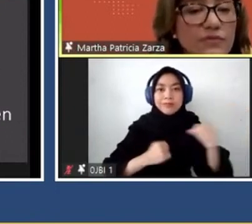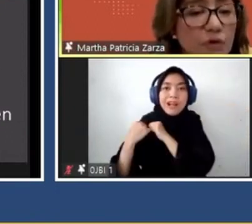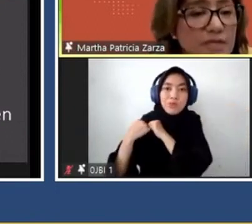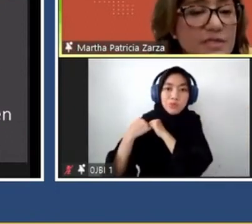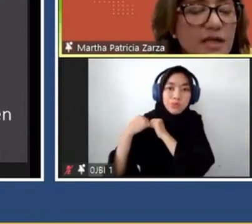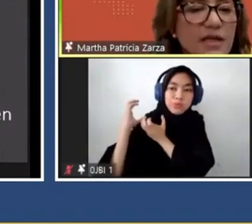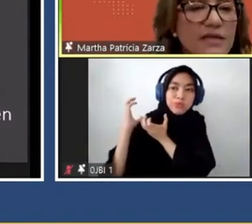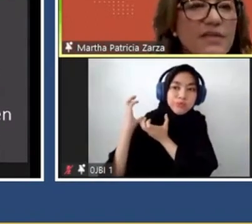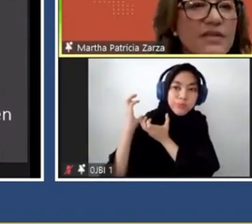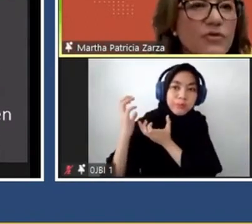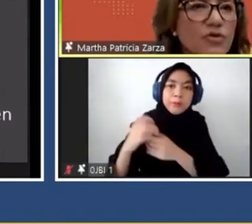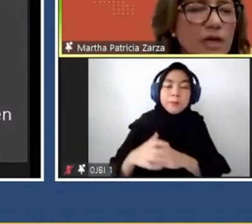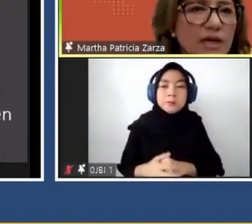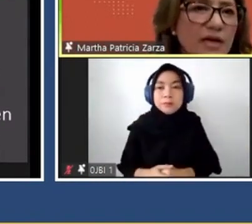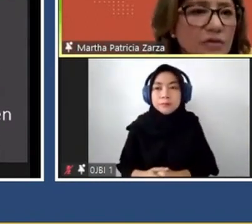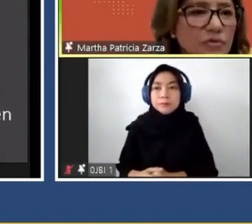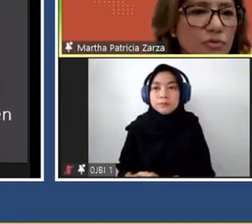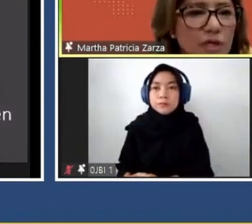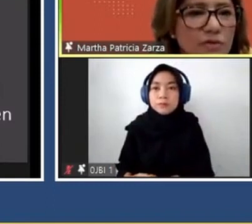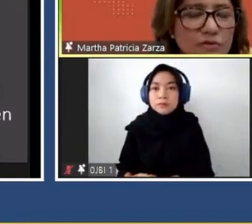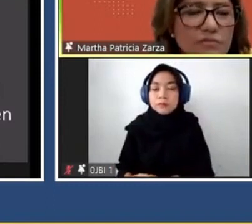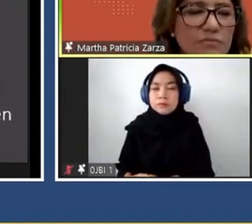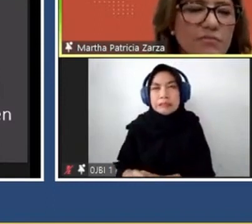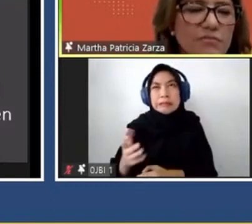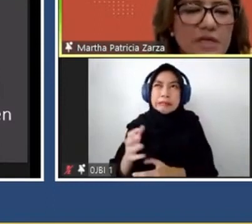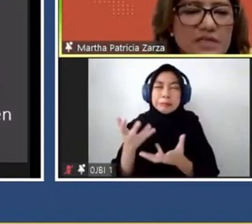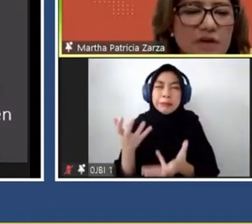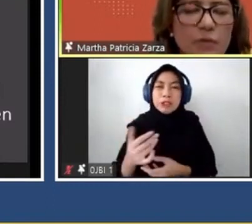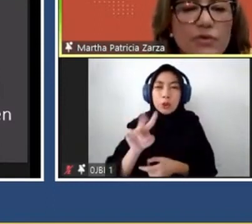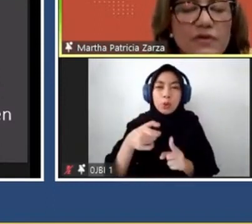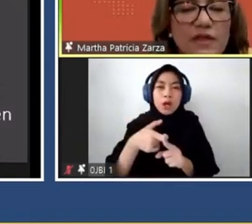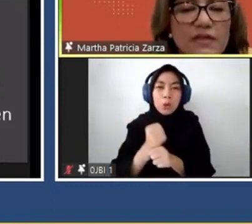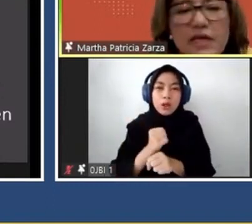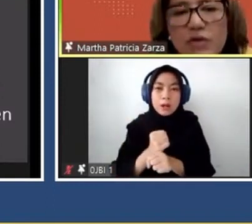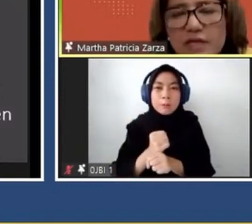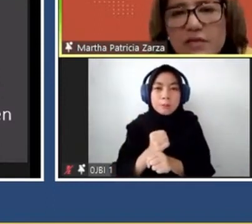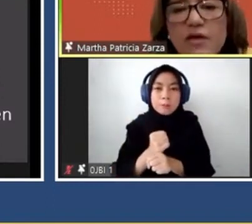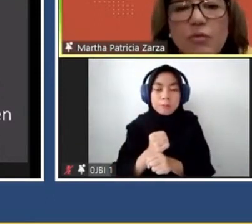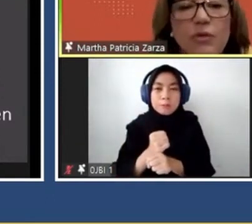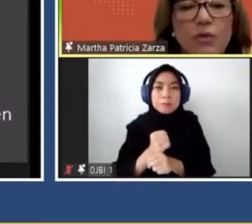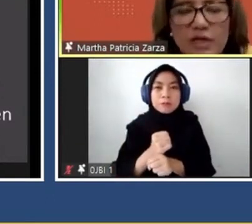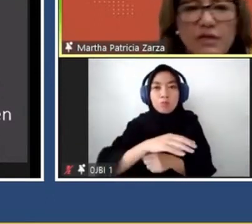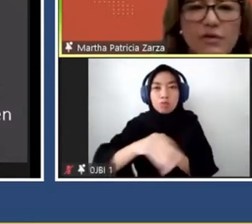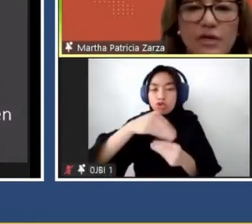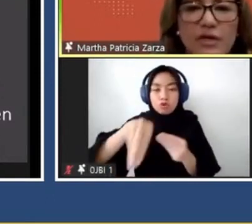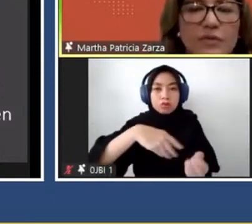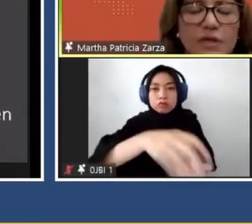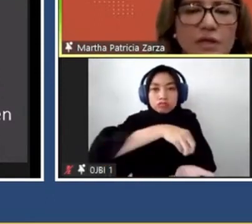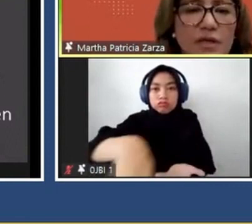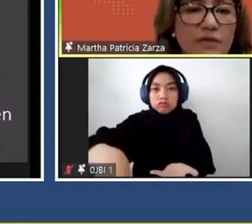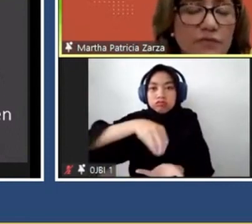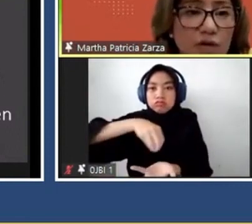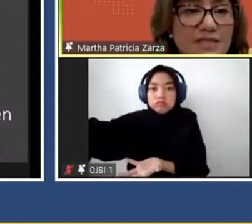from the forest. They usually are around 2 kilos mixed firewood that they collect while walking all